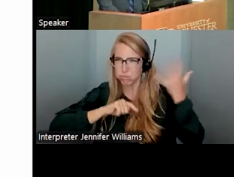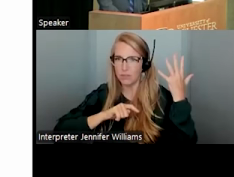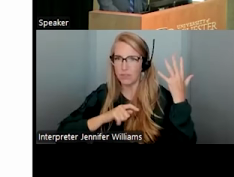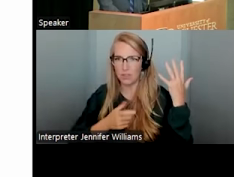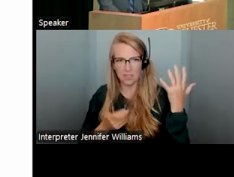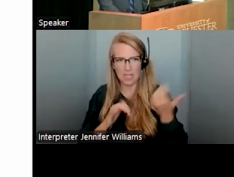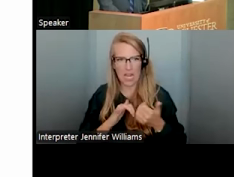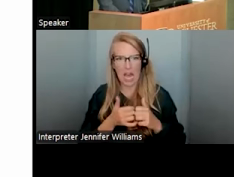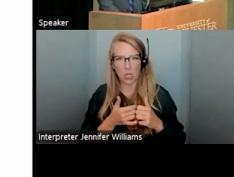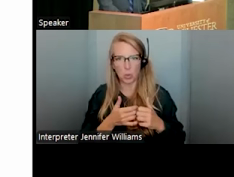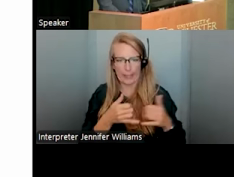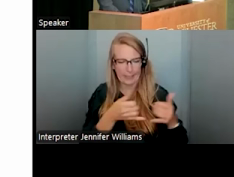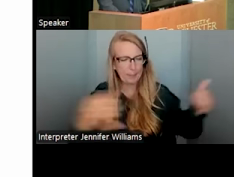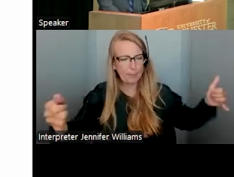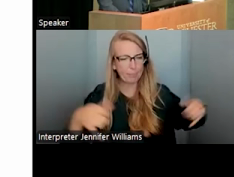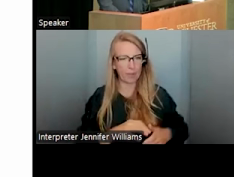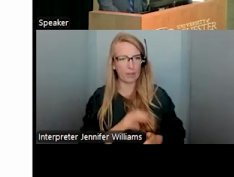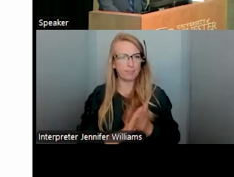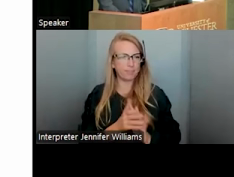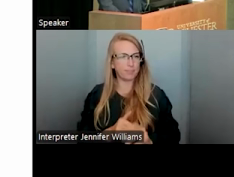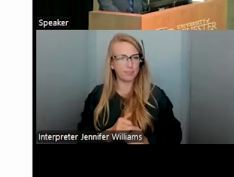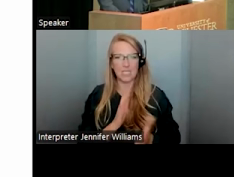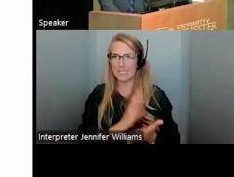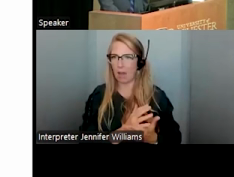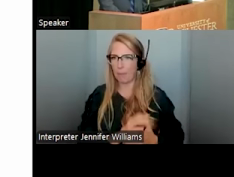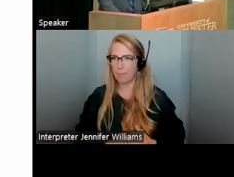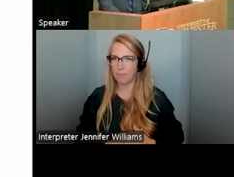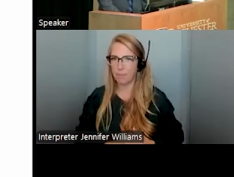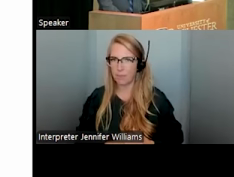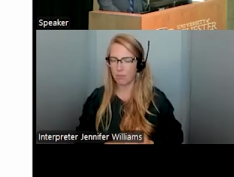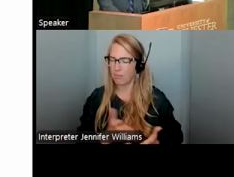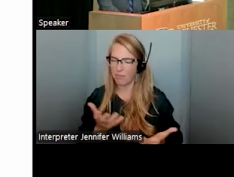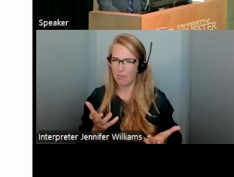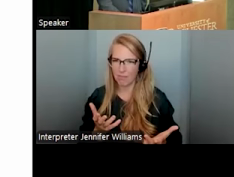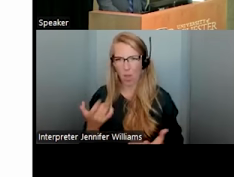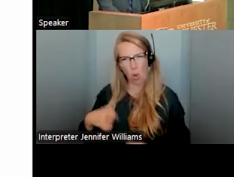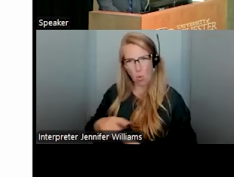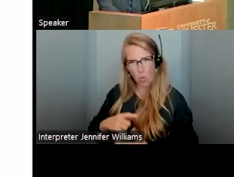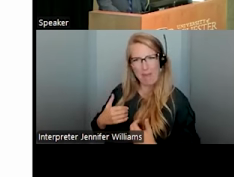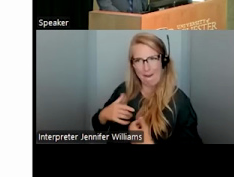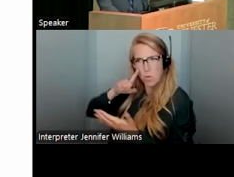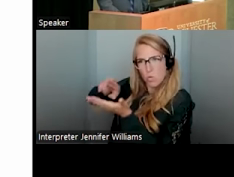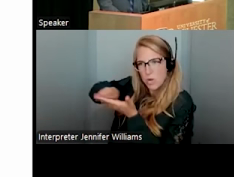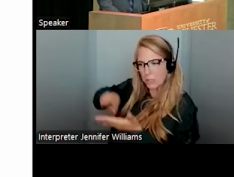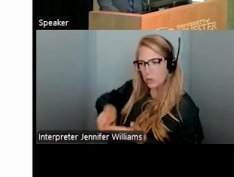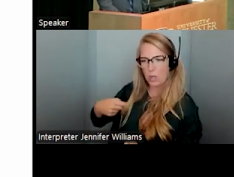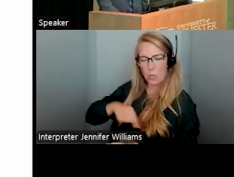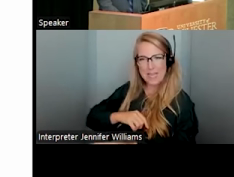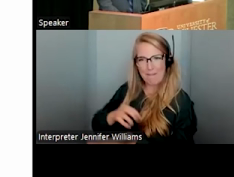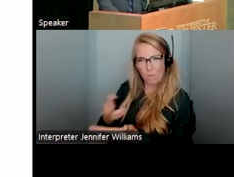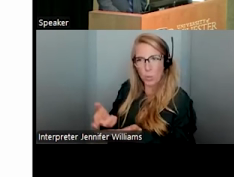how can we stop? Especially when we are available, if we have resources, or if we can create